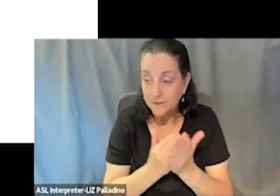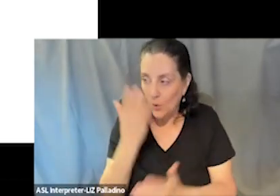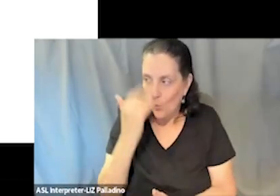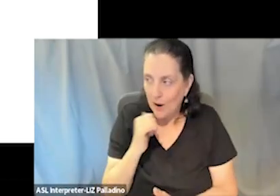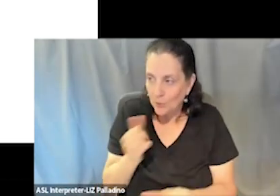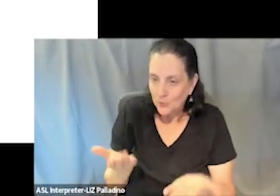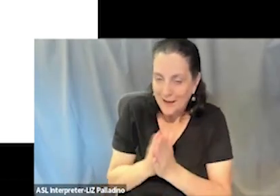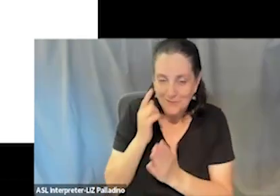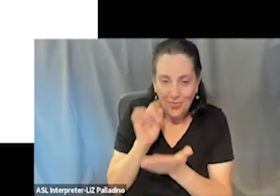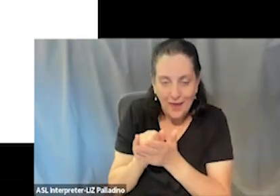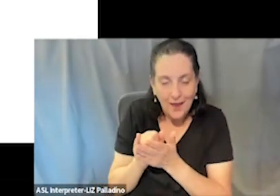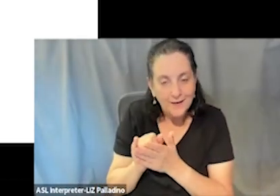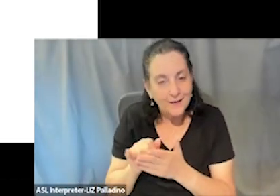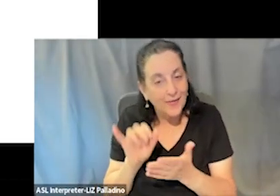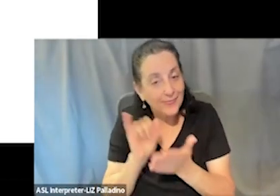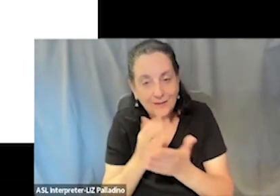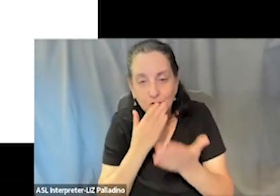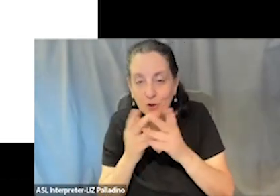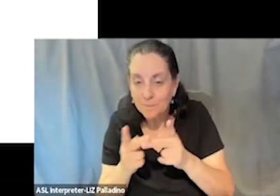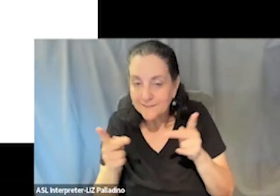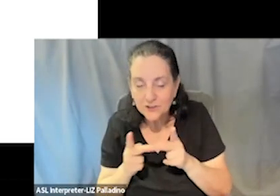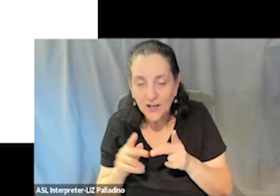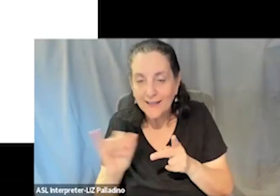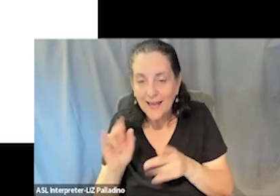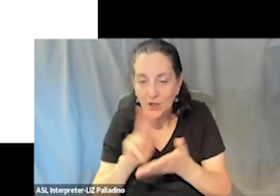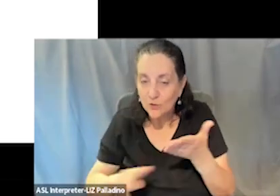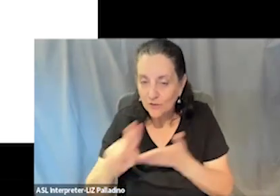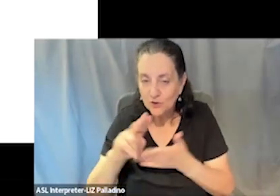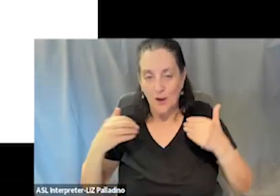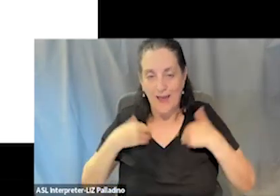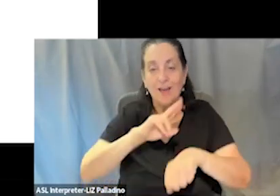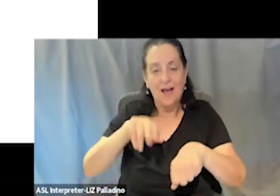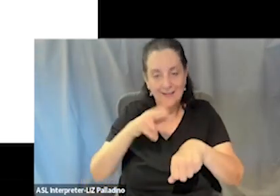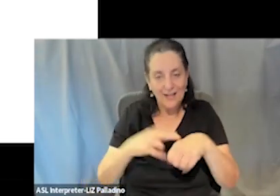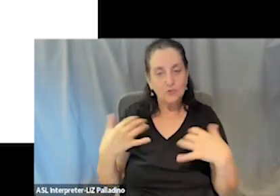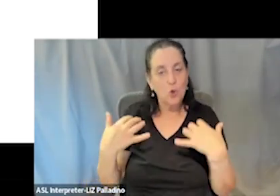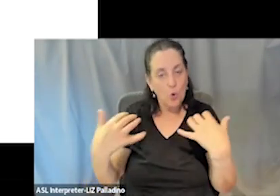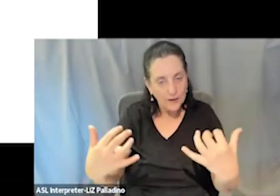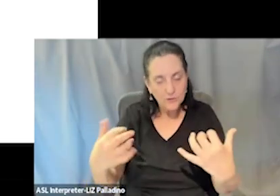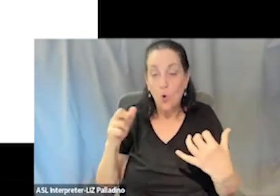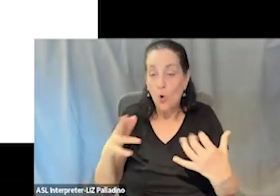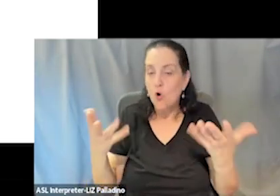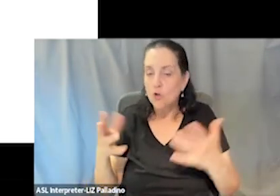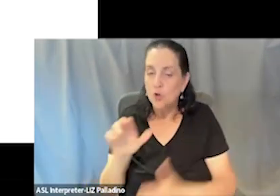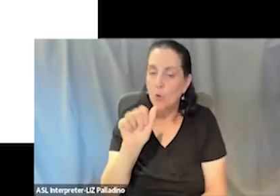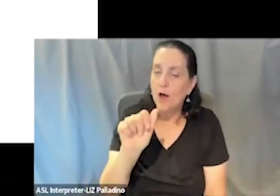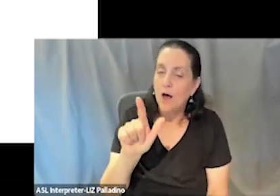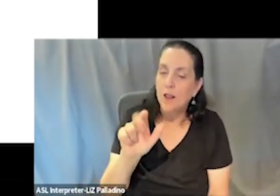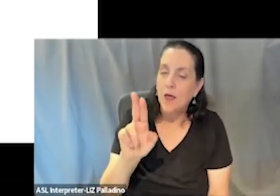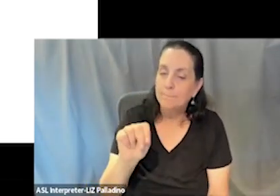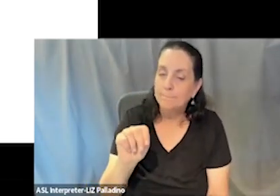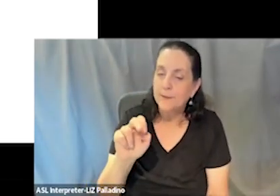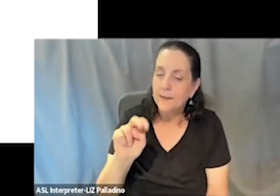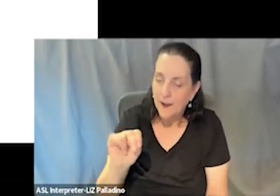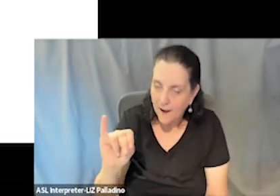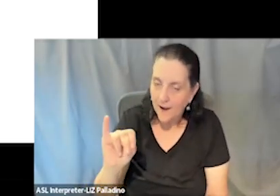list. Again, you are in the lucky position, like a university, you have a natural audience or alumni pool, you have a natural pool. If you're not capturing that